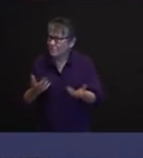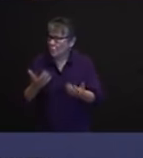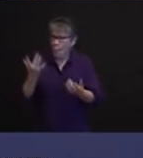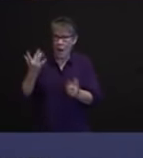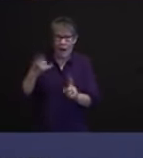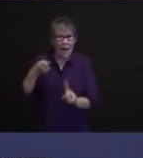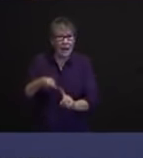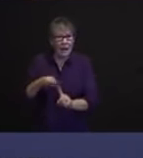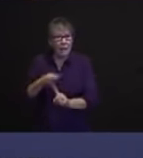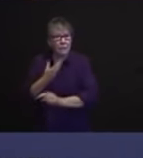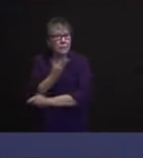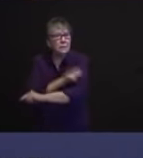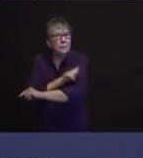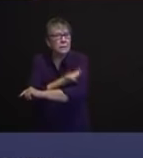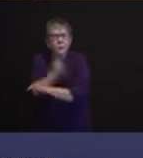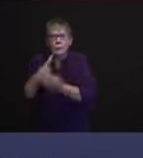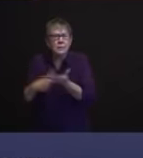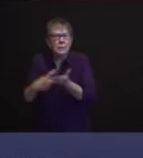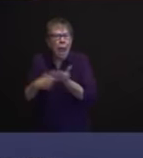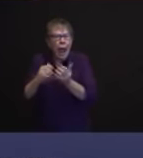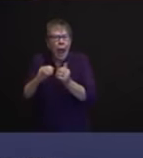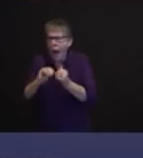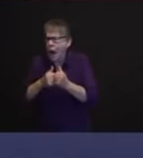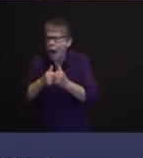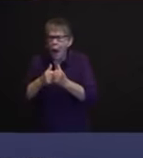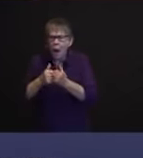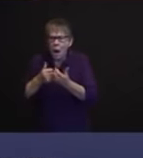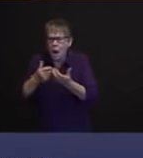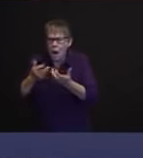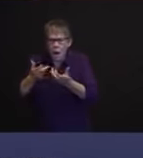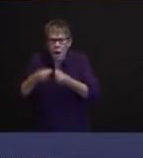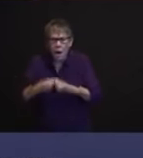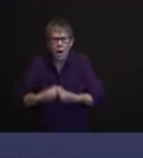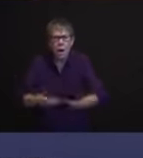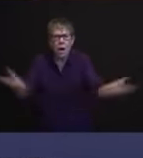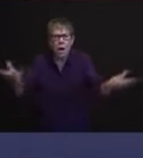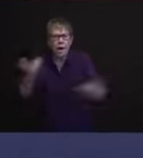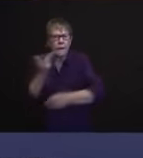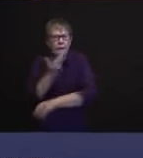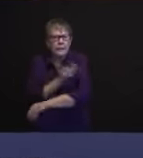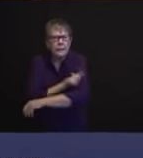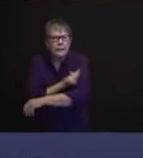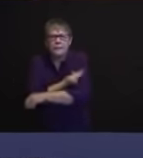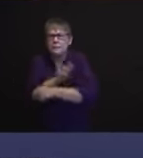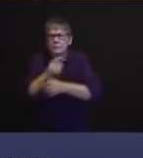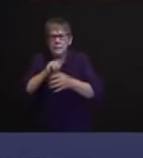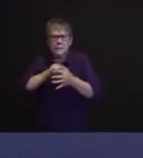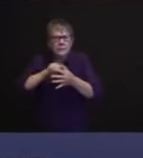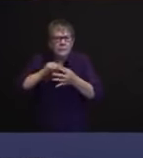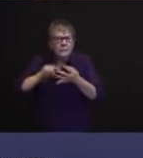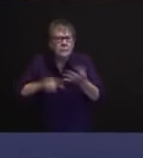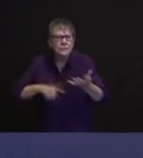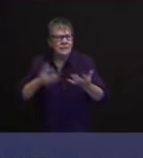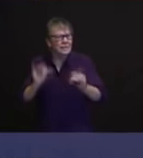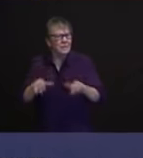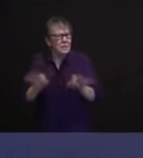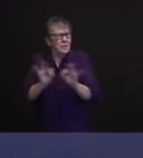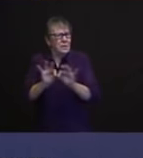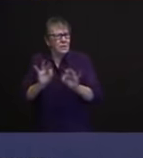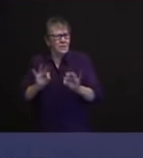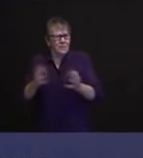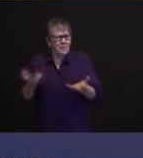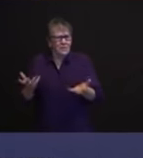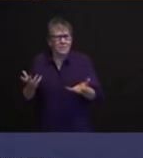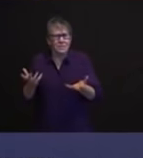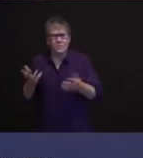that we had up in Paramus and Homedale as examples, whether it's through CVS